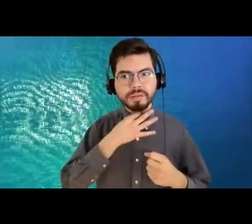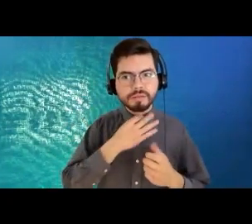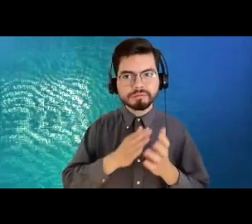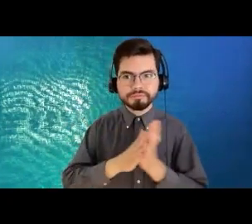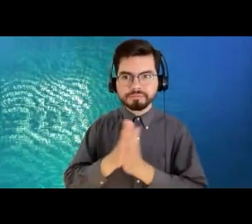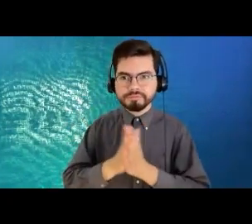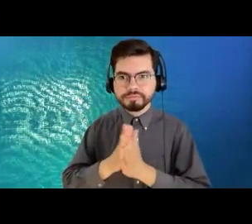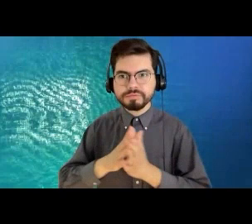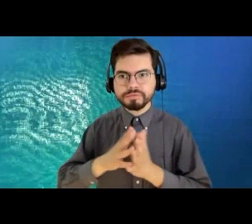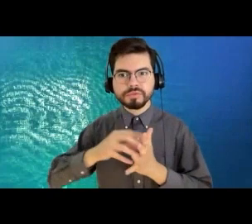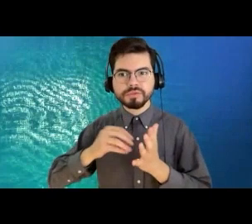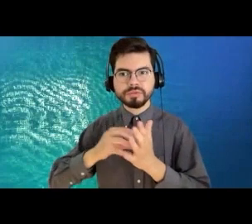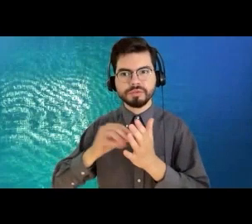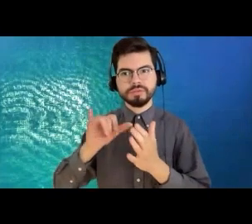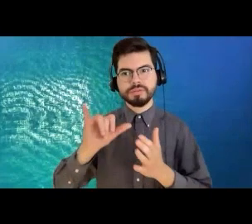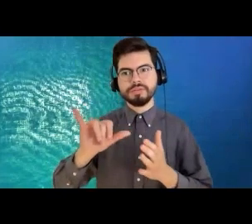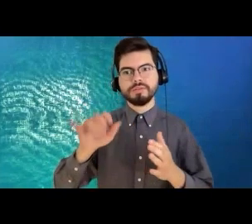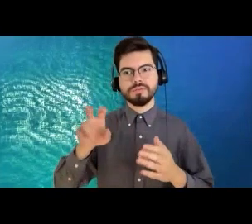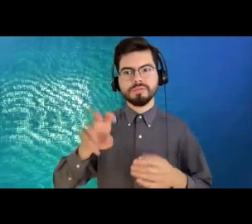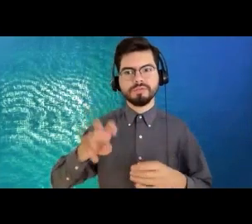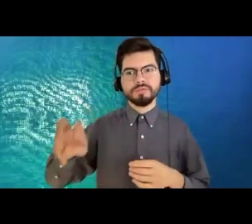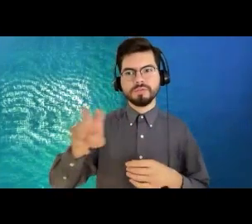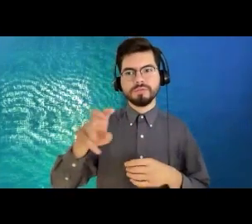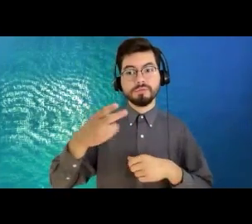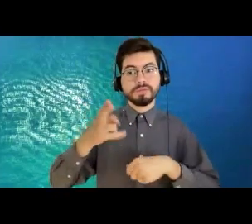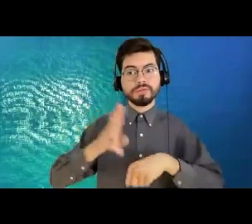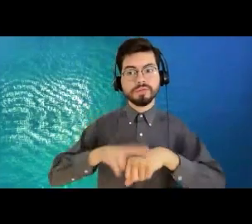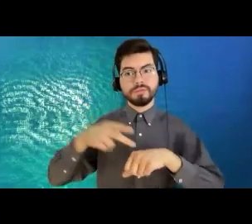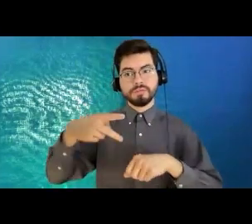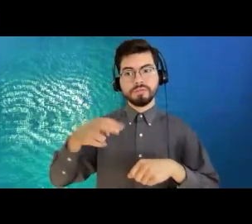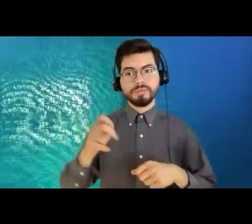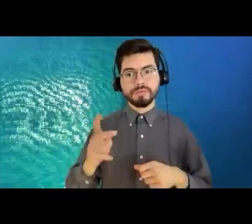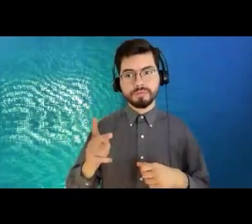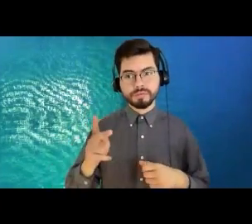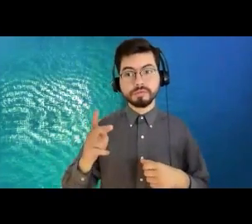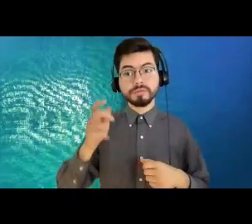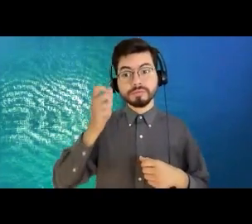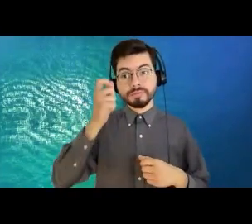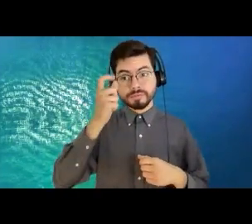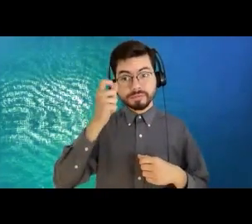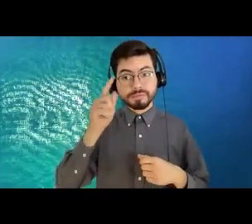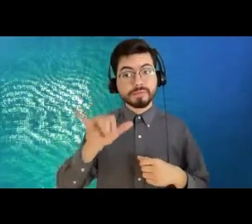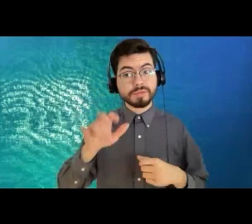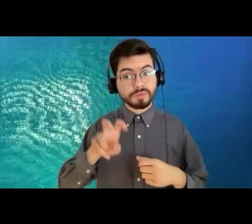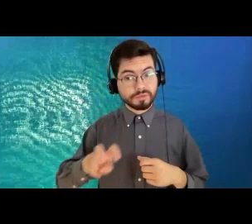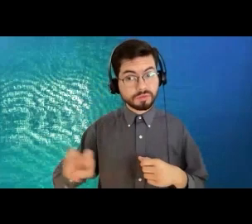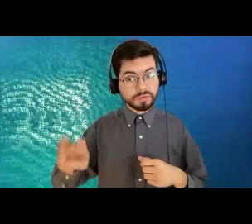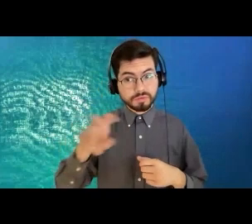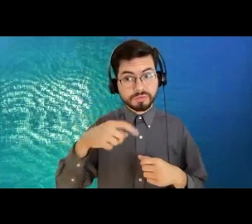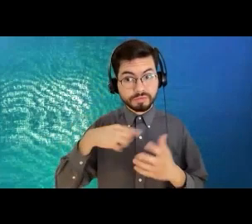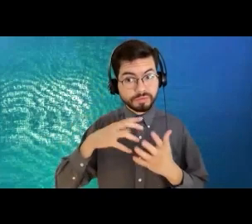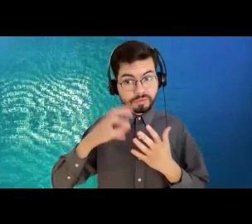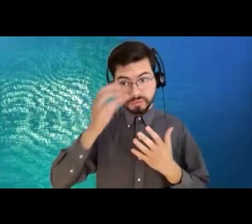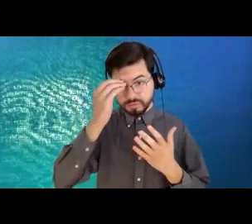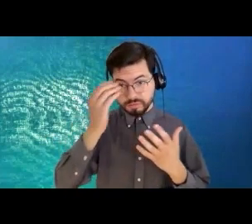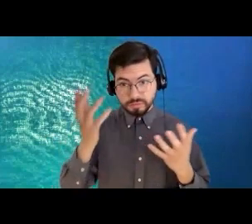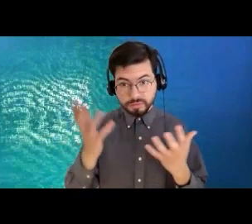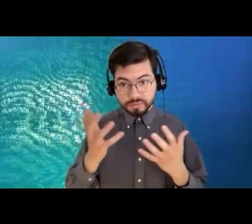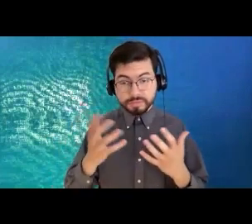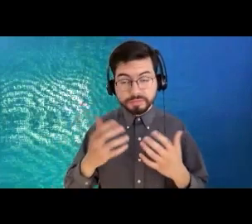national park unit. And one of the things during the tour, I learned that there was